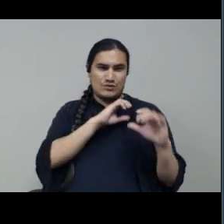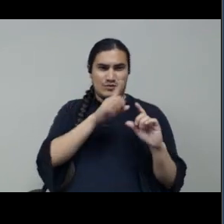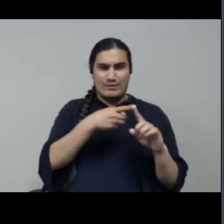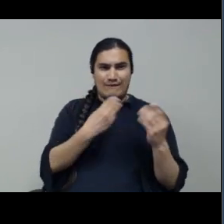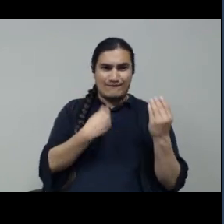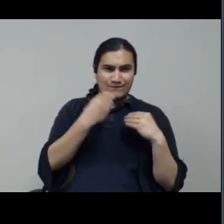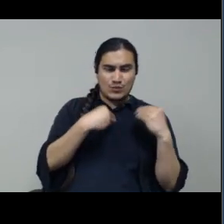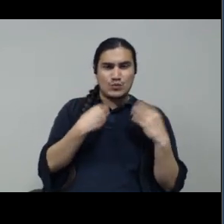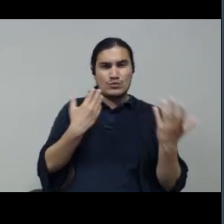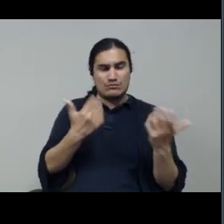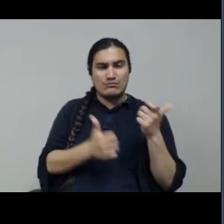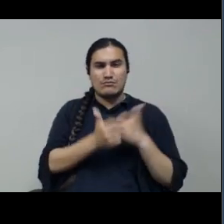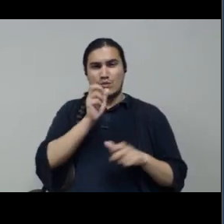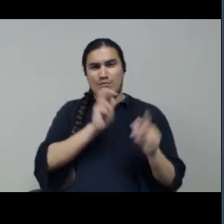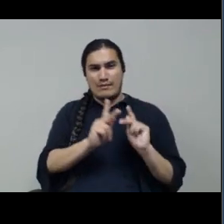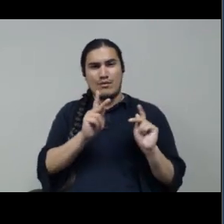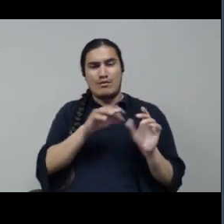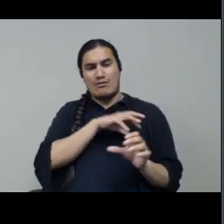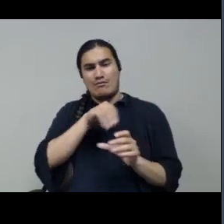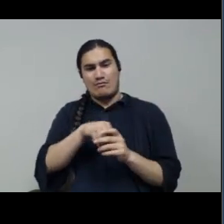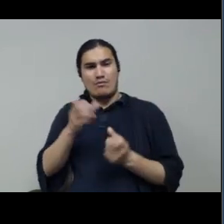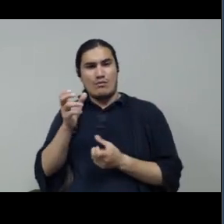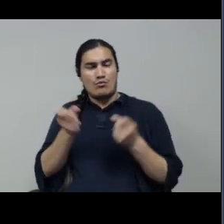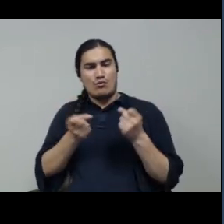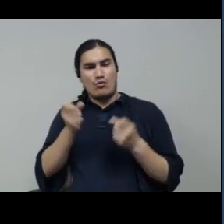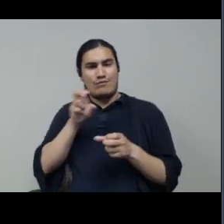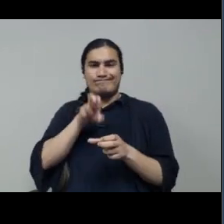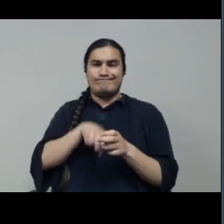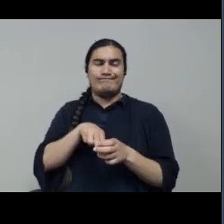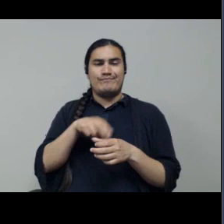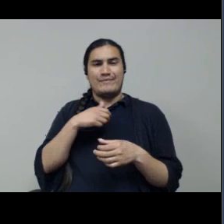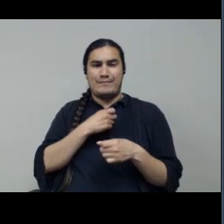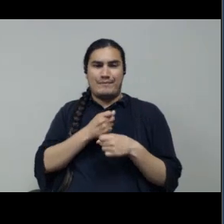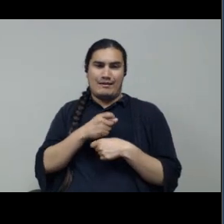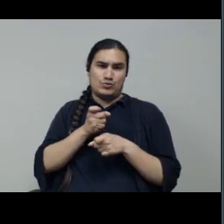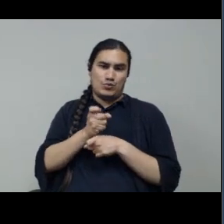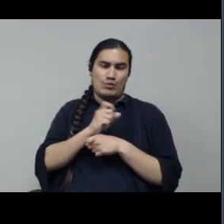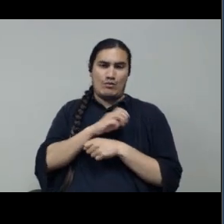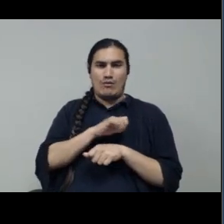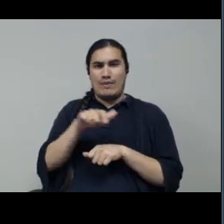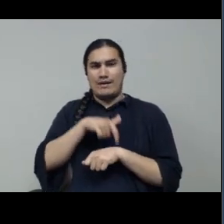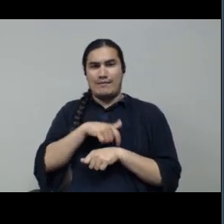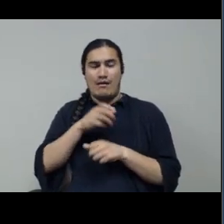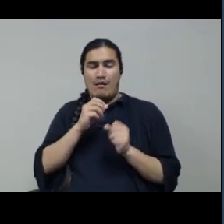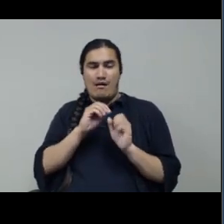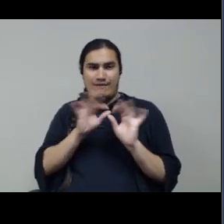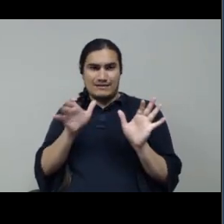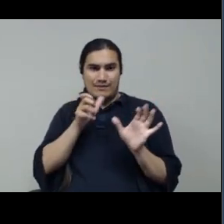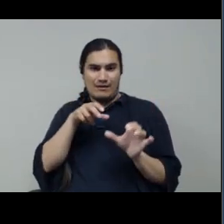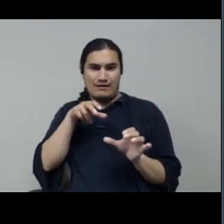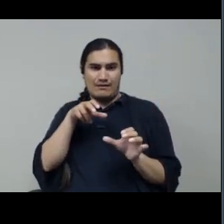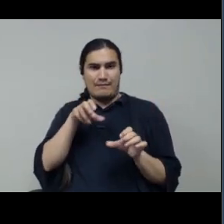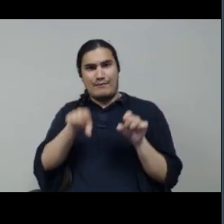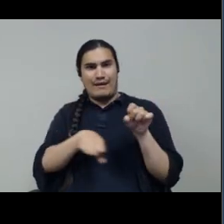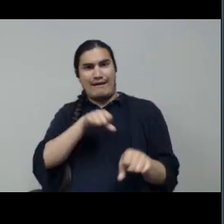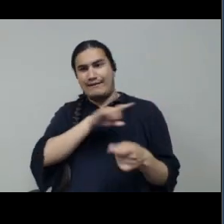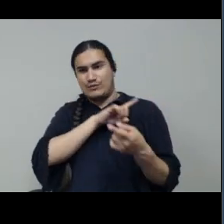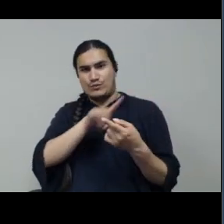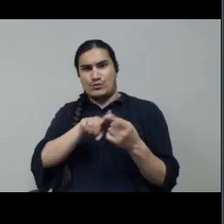food, right? Most people are getting in their cars, and I make this joke all the time. Obviously, I'm not going to get in my bike to go to